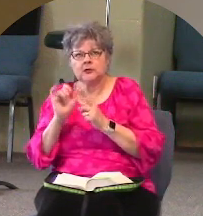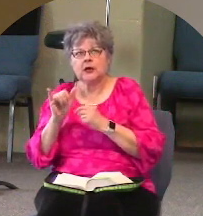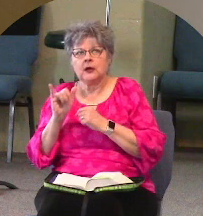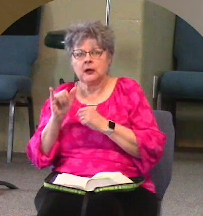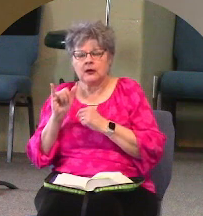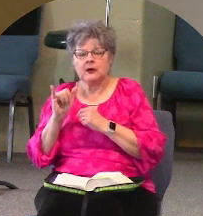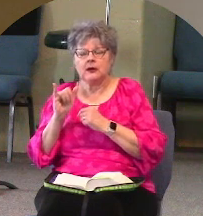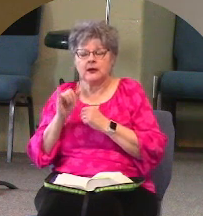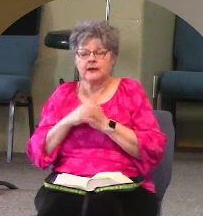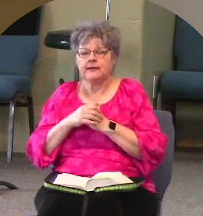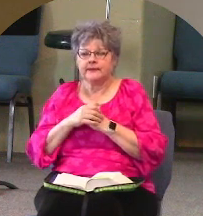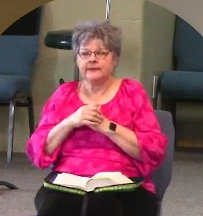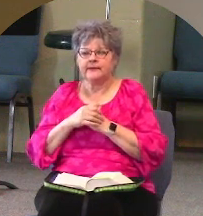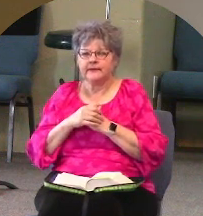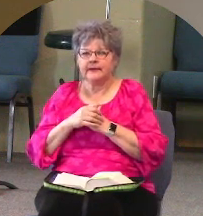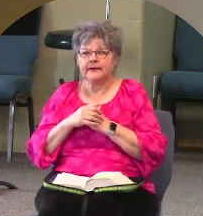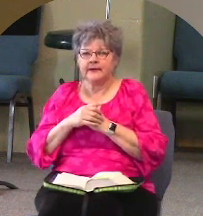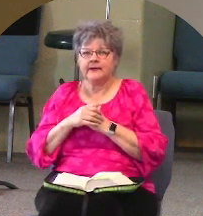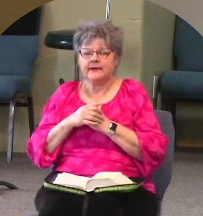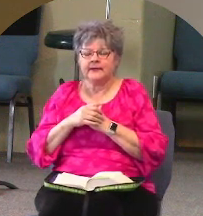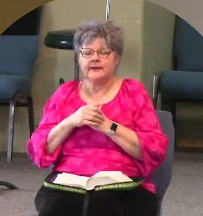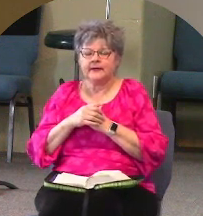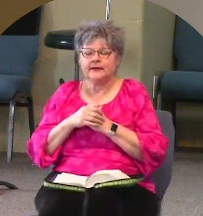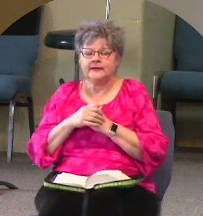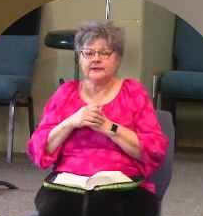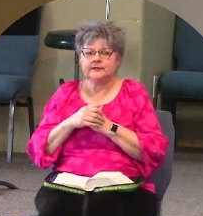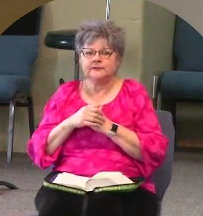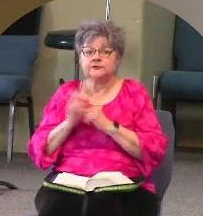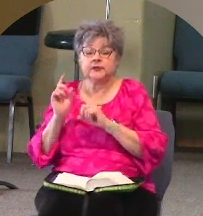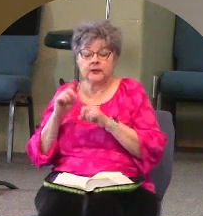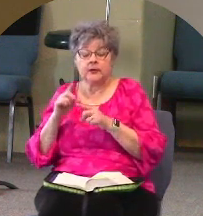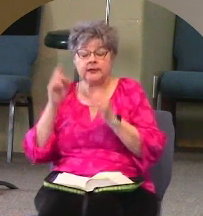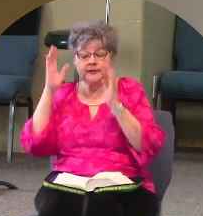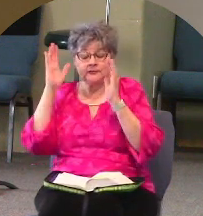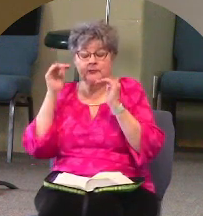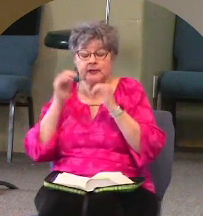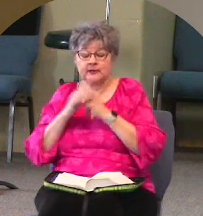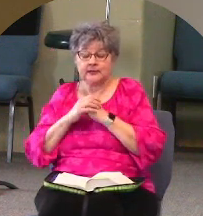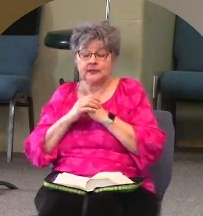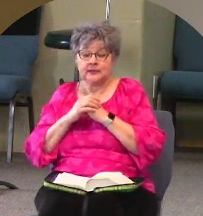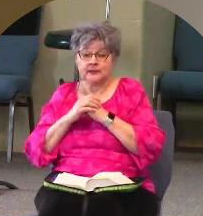And they remembered the words. So they went expecting